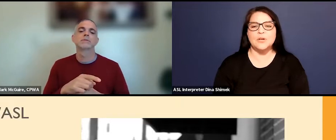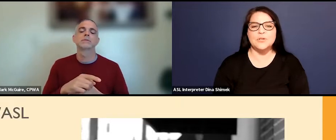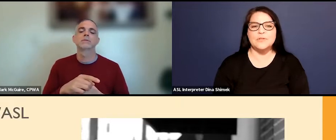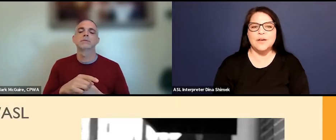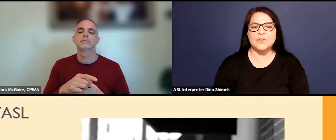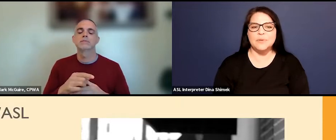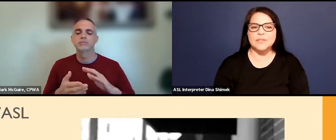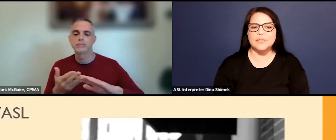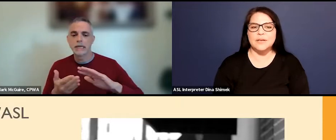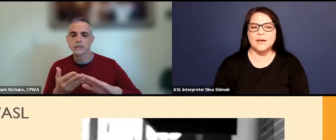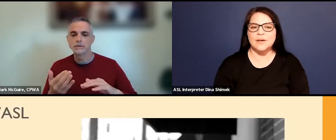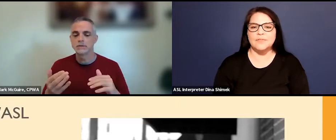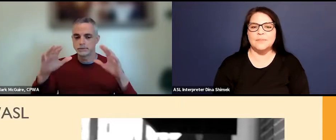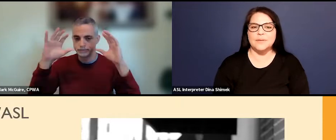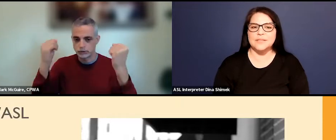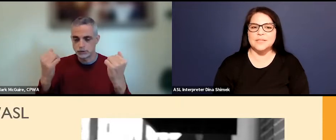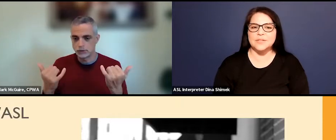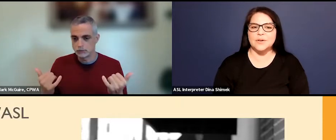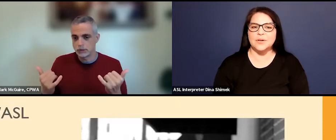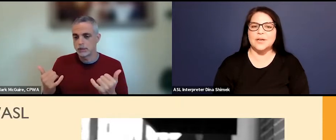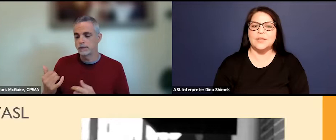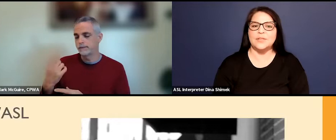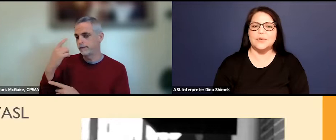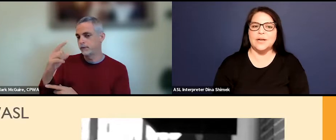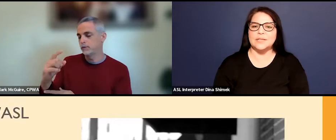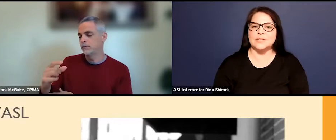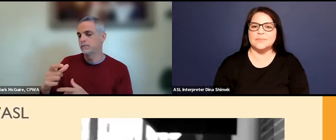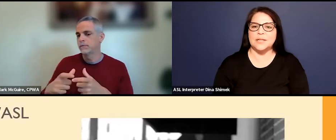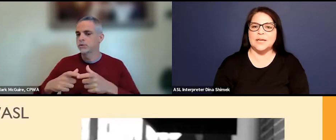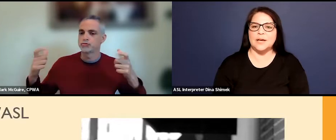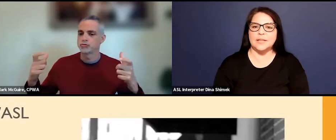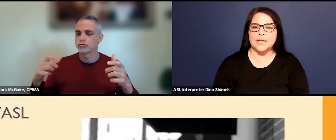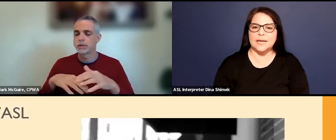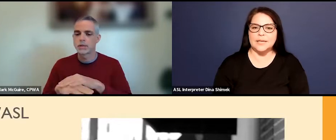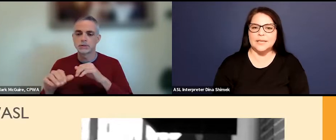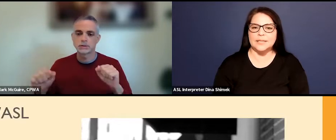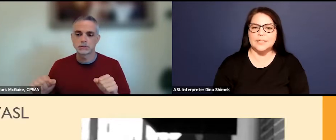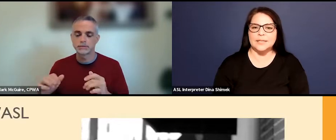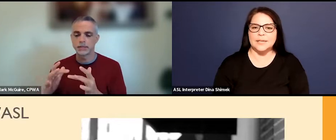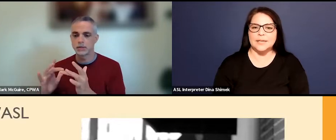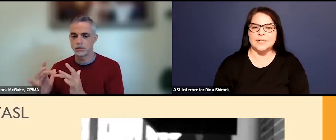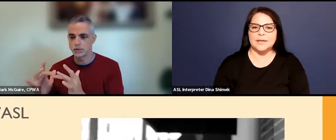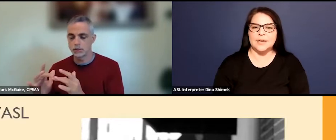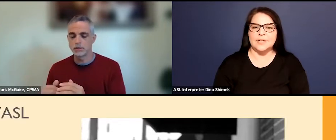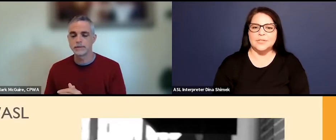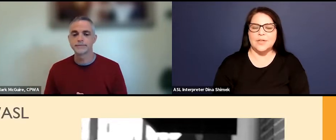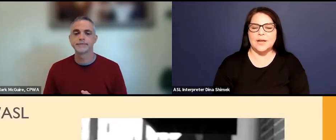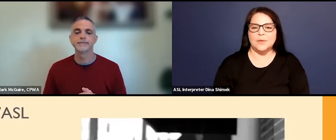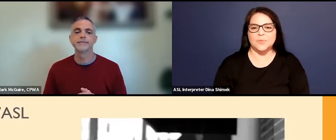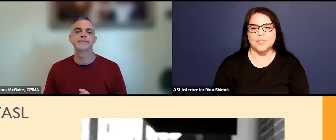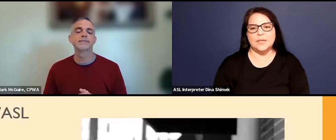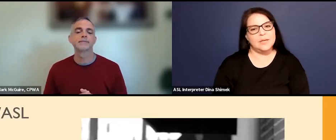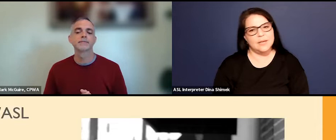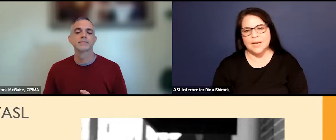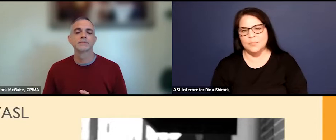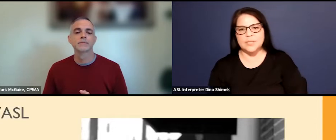I'm also the founder and president of a business called The Great Accessibility Online. And so that helps